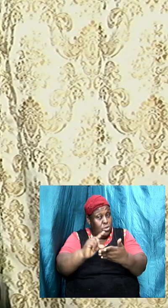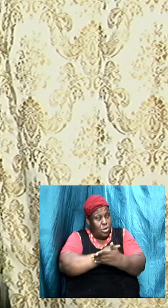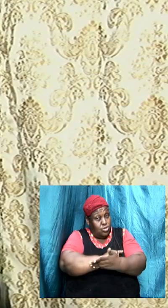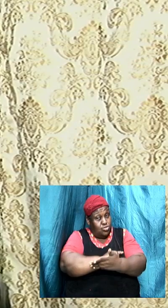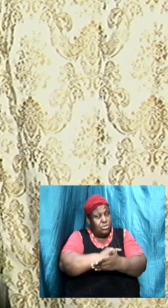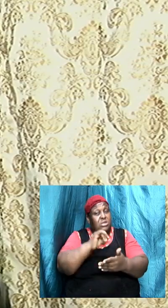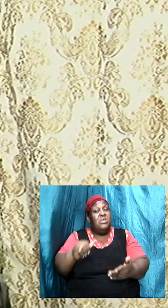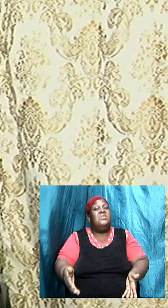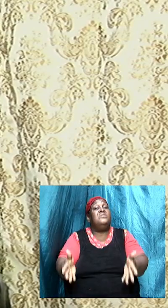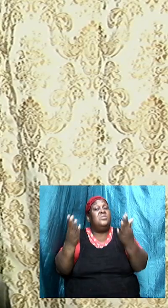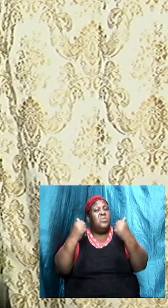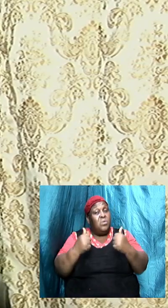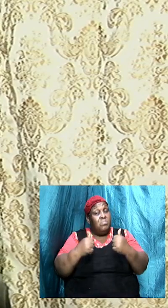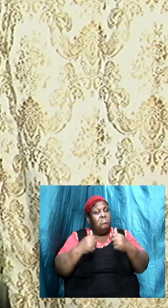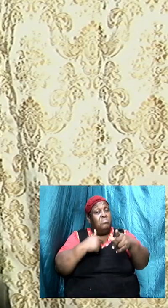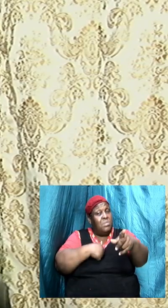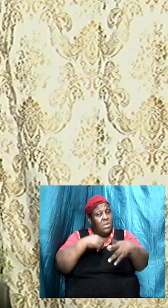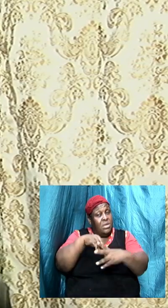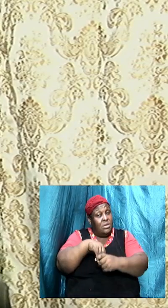I have been in church,